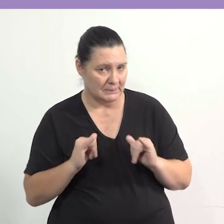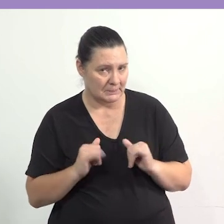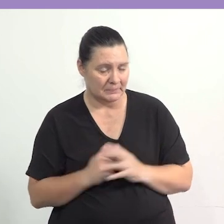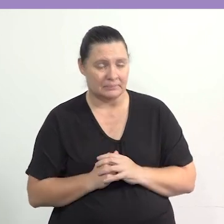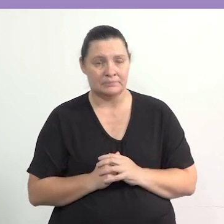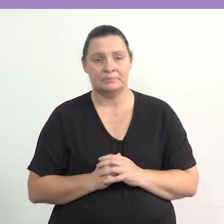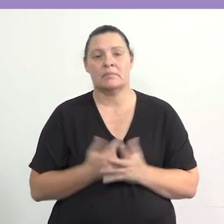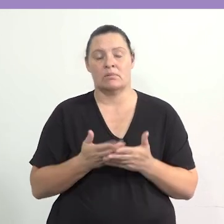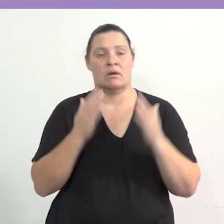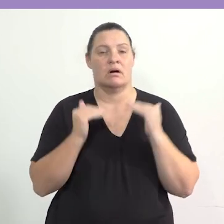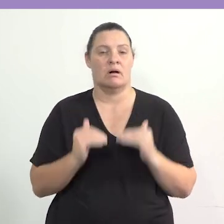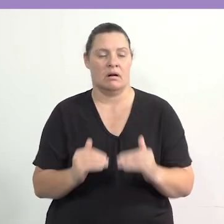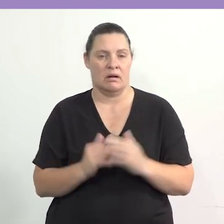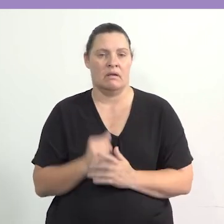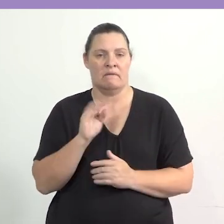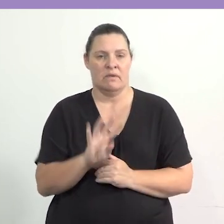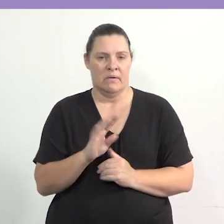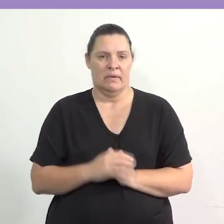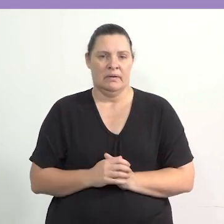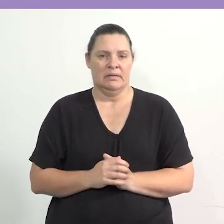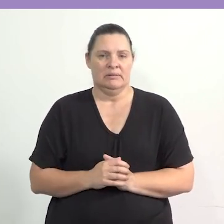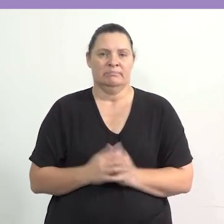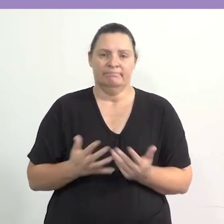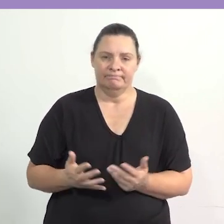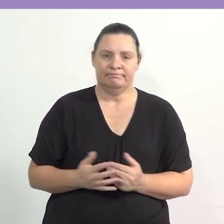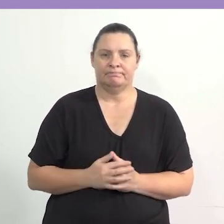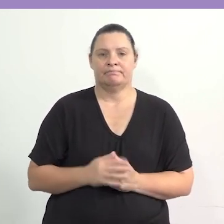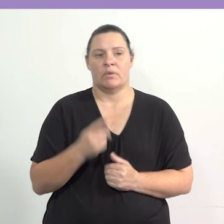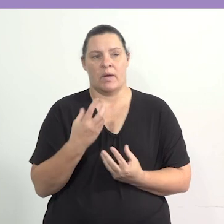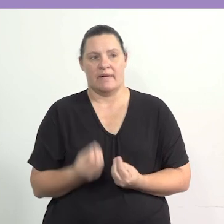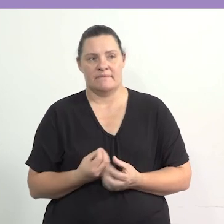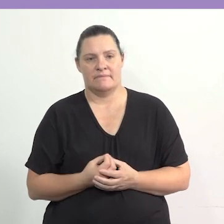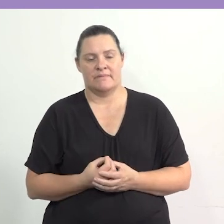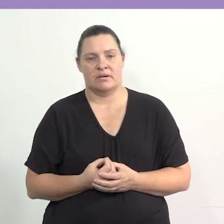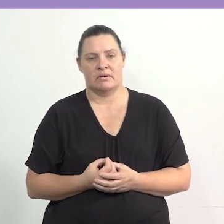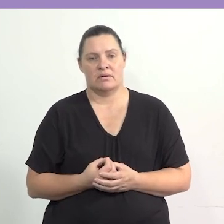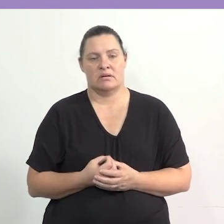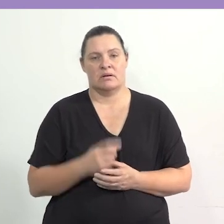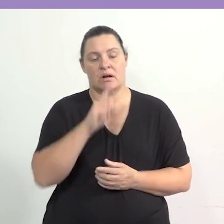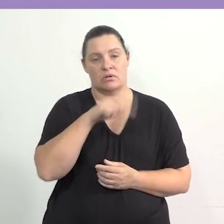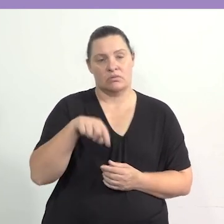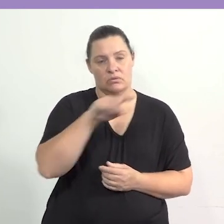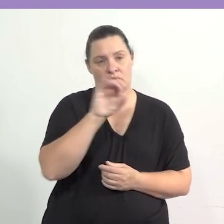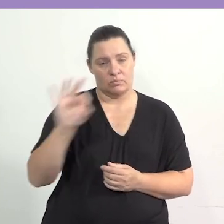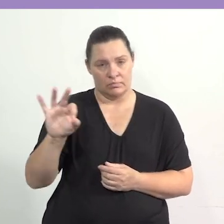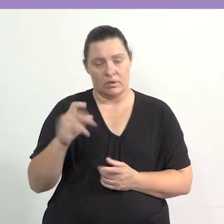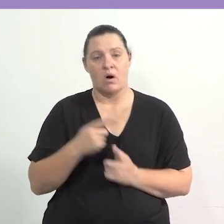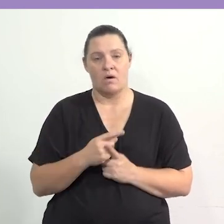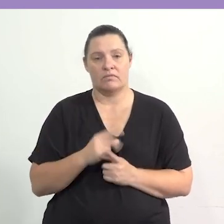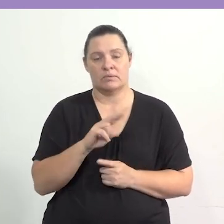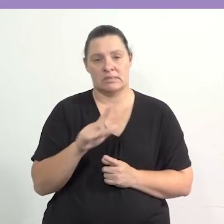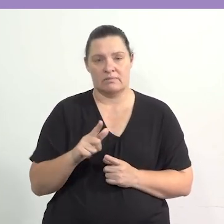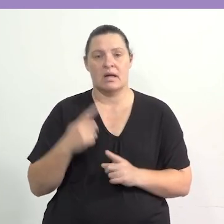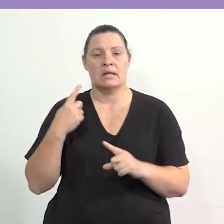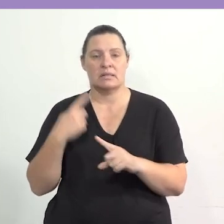well. Let's move on to number 4. So with number 4, I have a cube root of 27